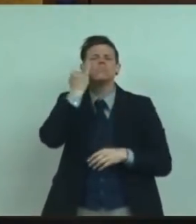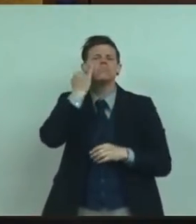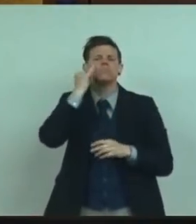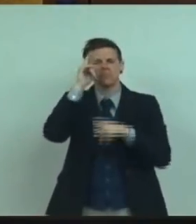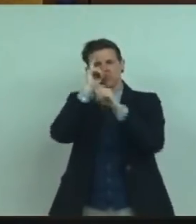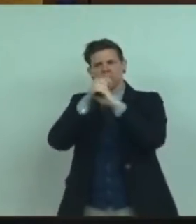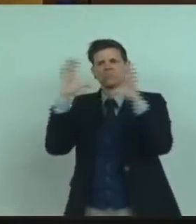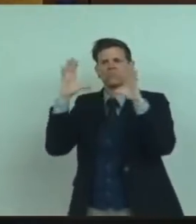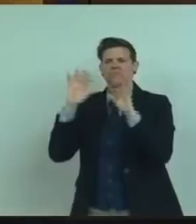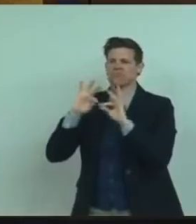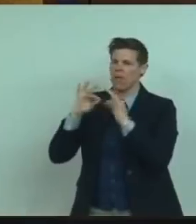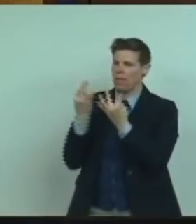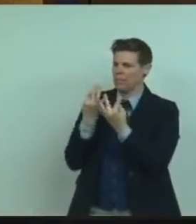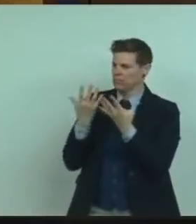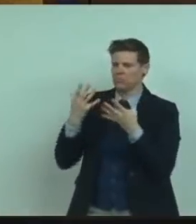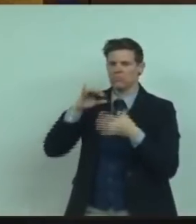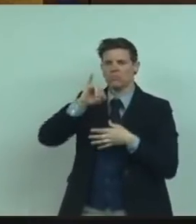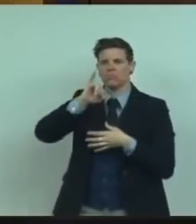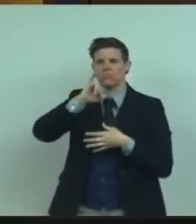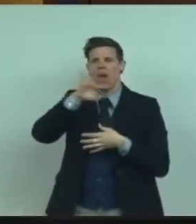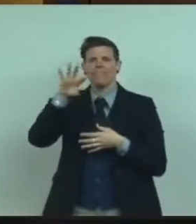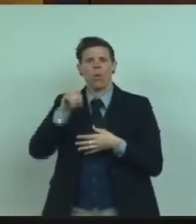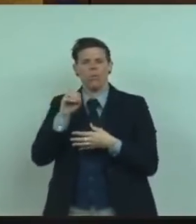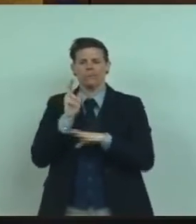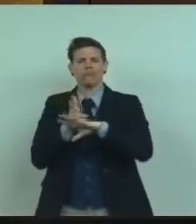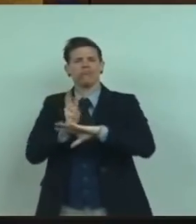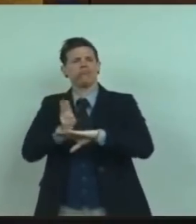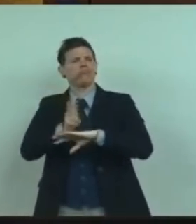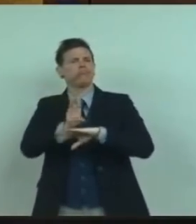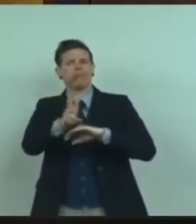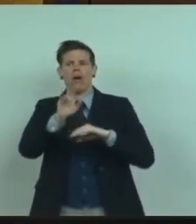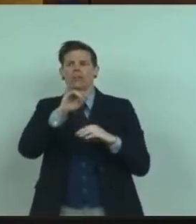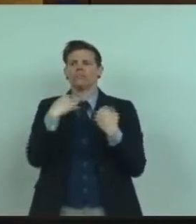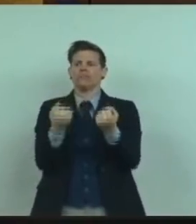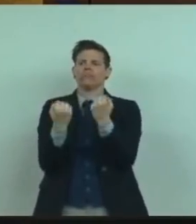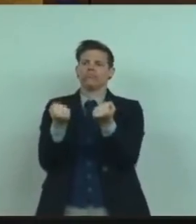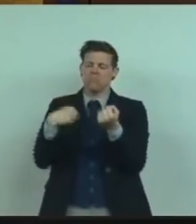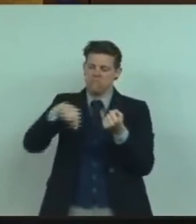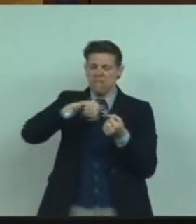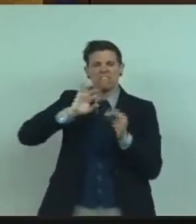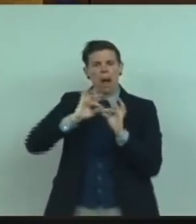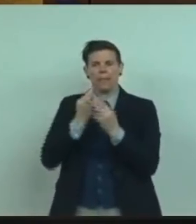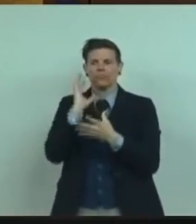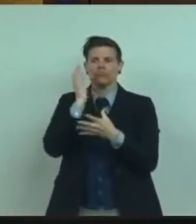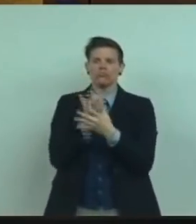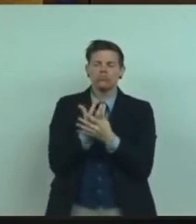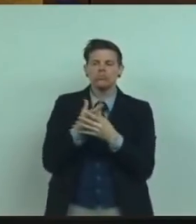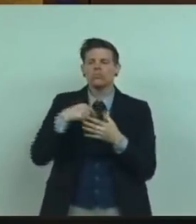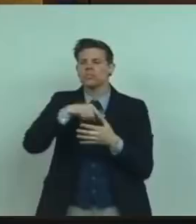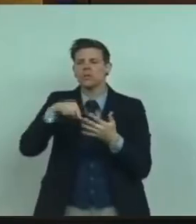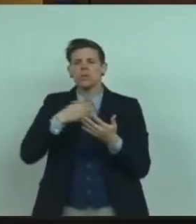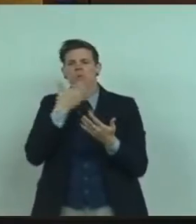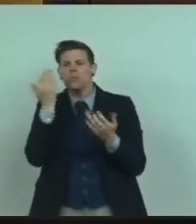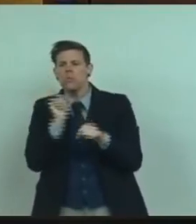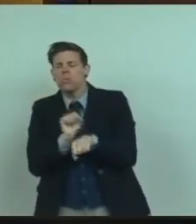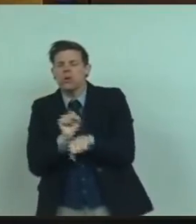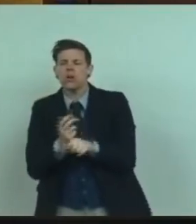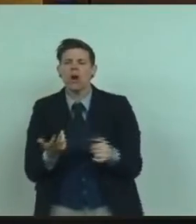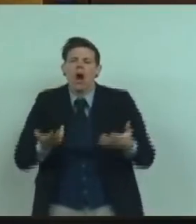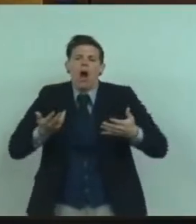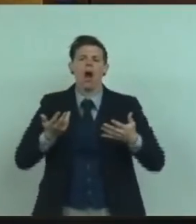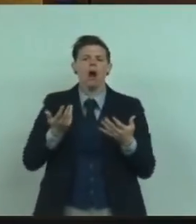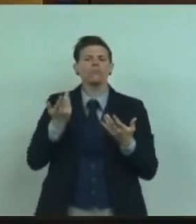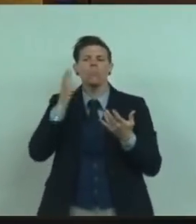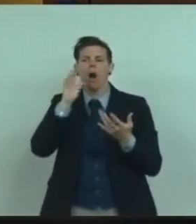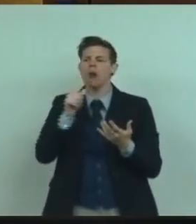who is not working and sort of deemed this as an interesting road trip, we don't want